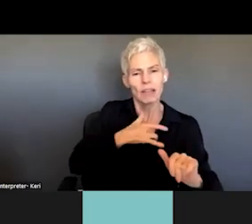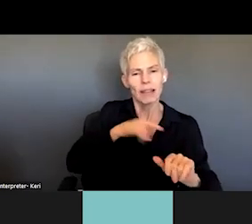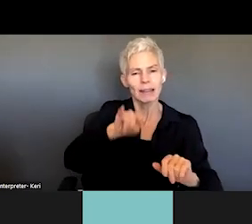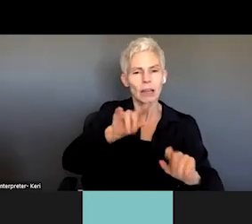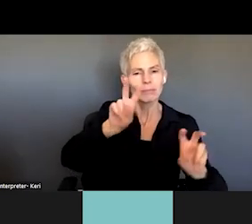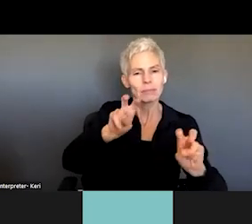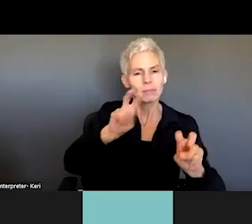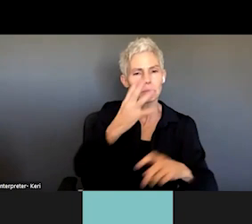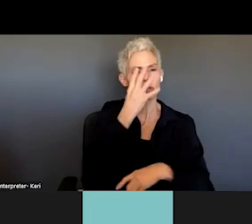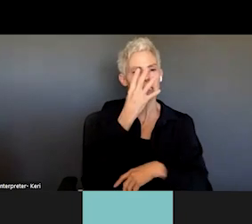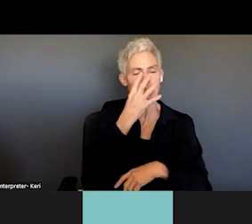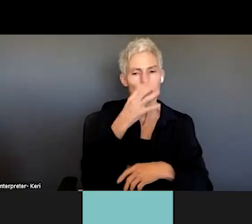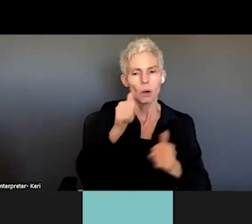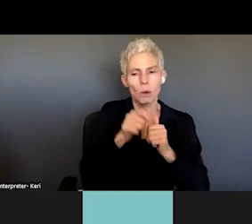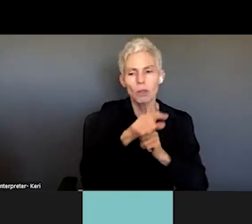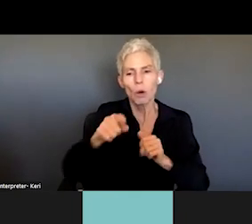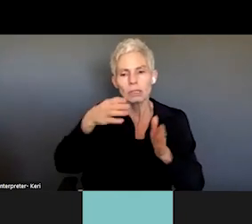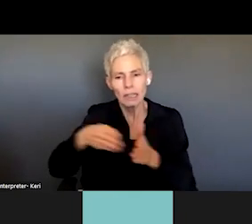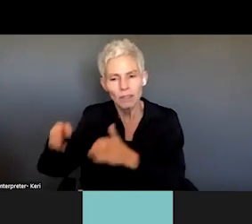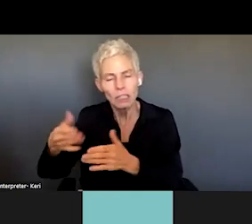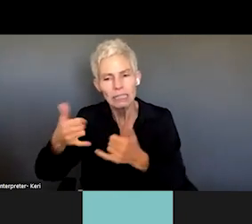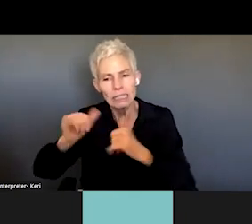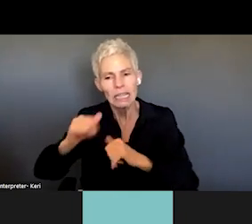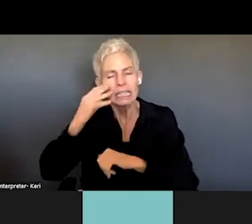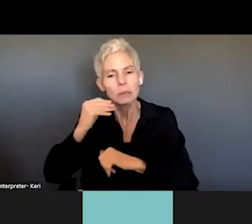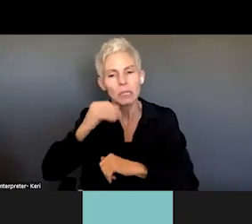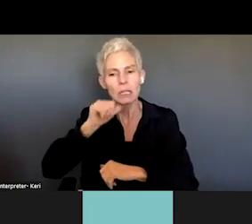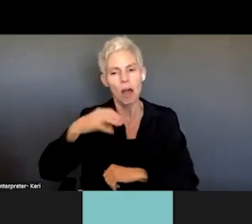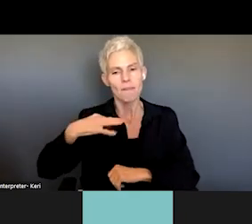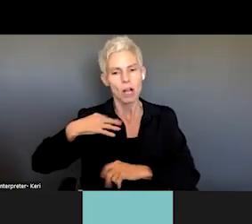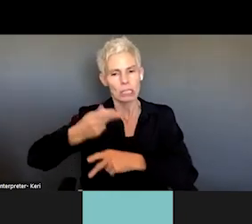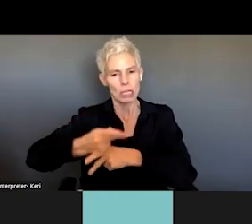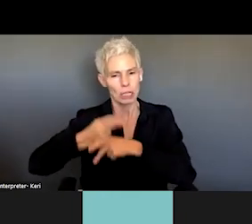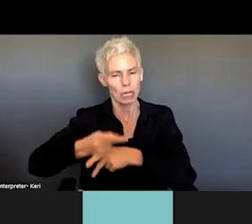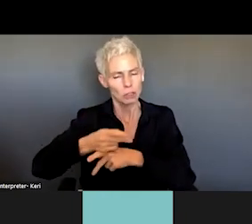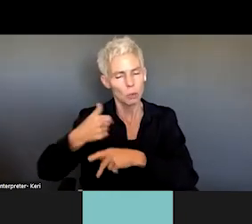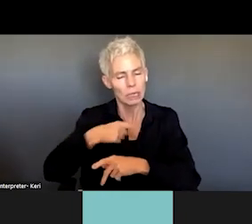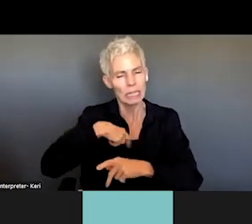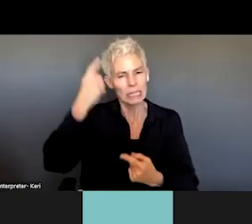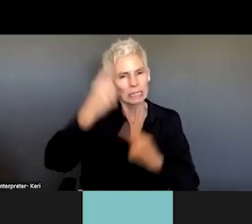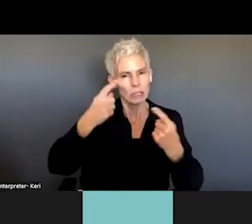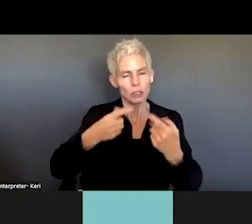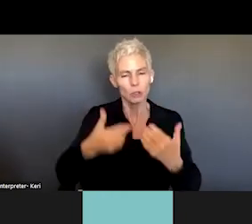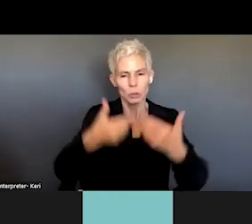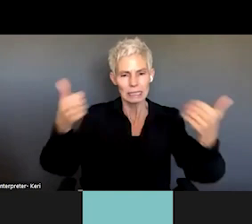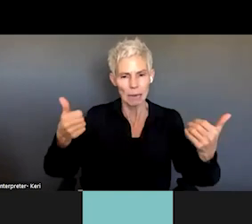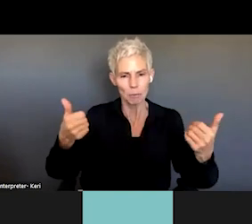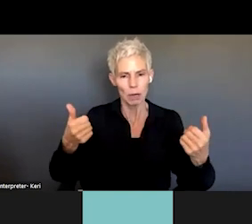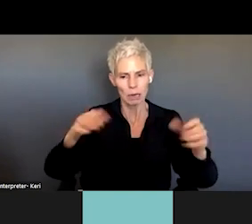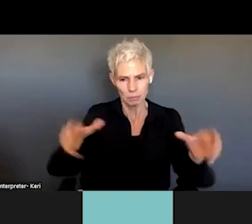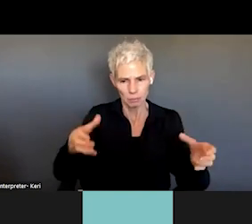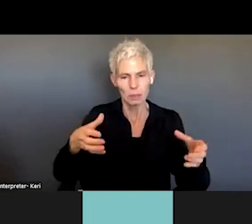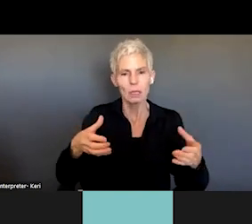who are currently experiencing voluntary care. And I think that is the consideration of separating the two. Not that both people